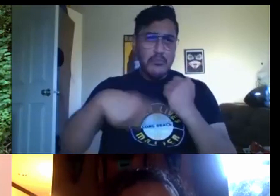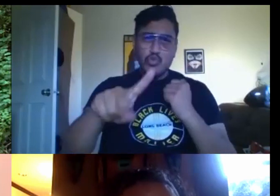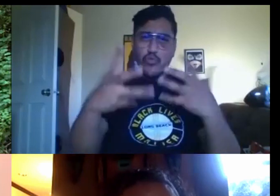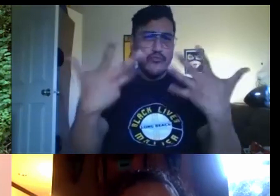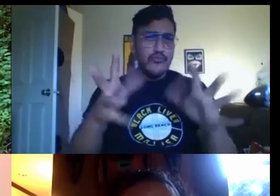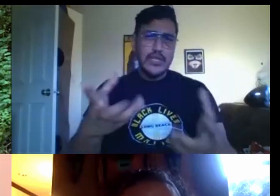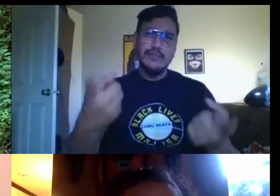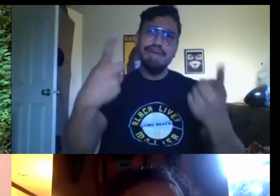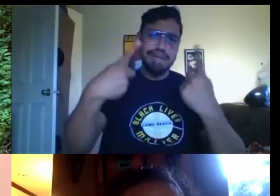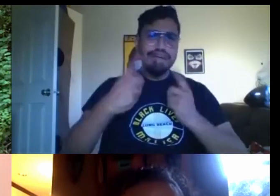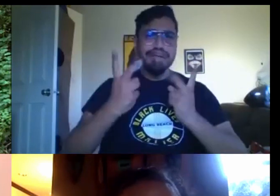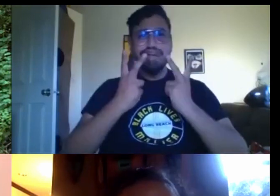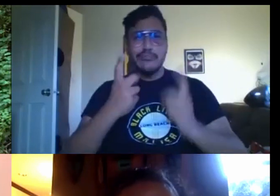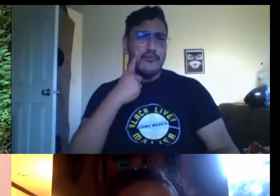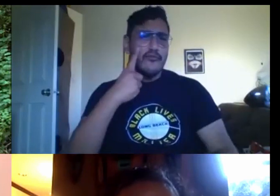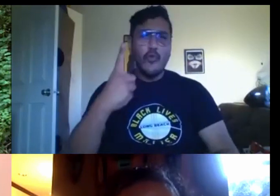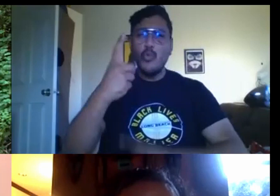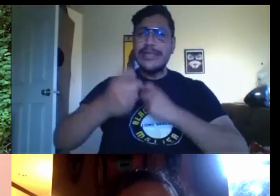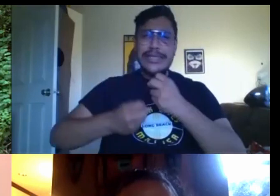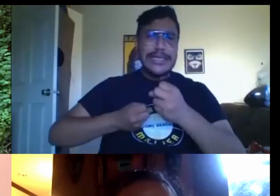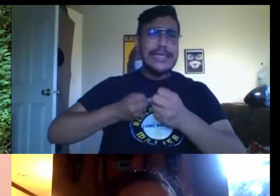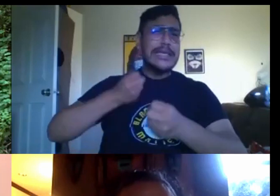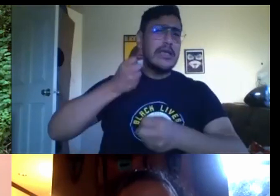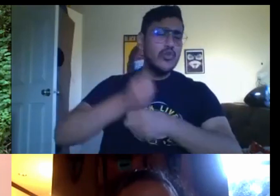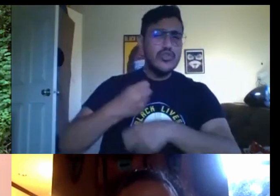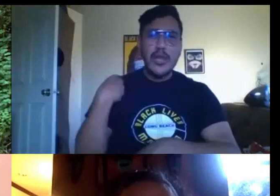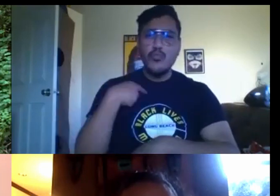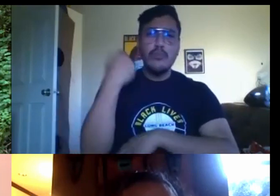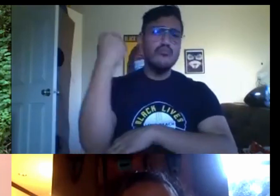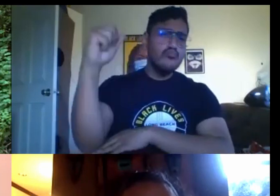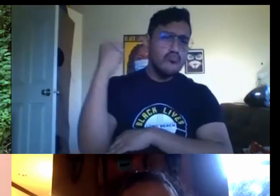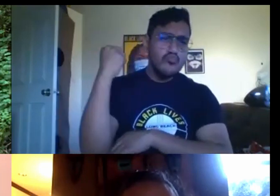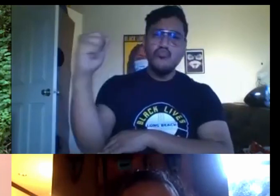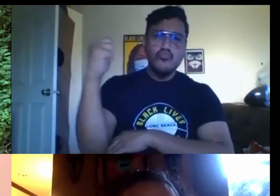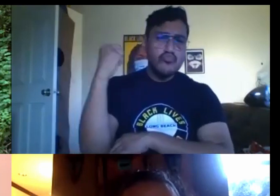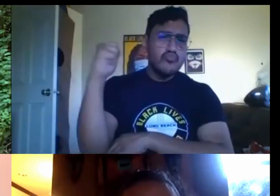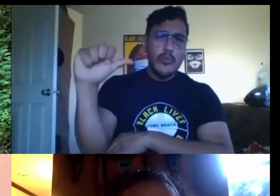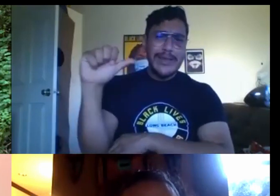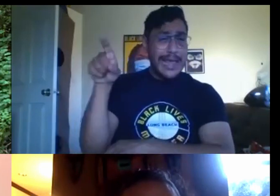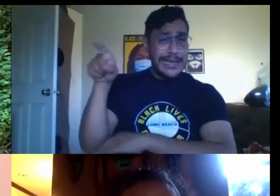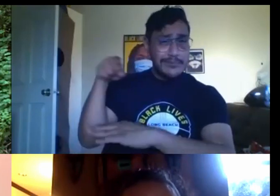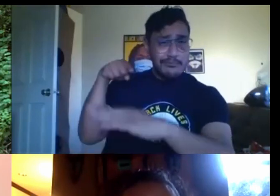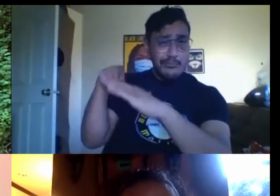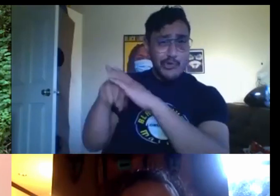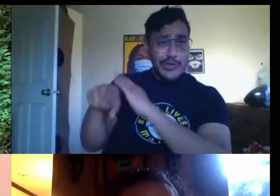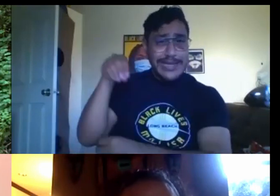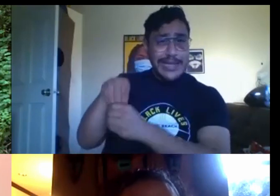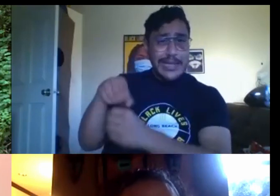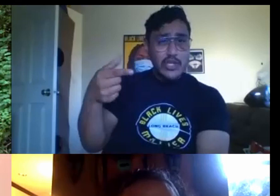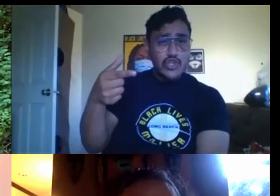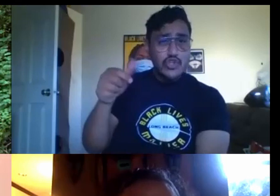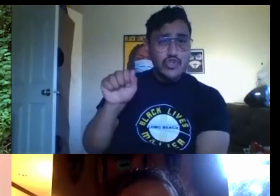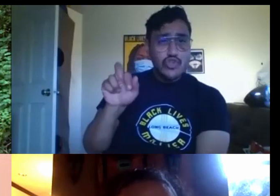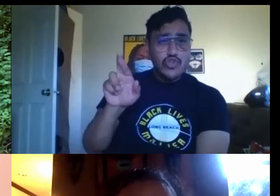for justice in the name of Kenneth Ross Jr., who was murdered in Gardenia's Rowley Park by